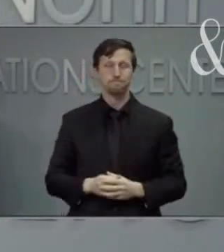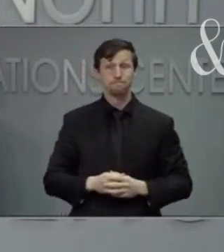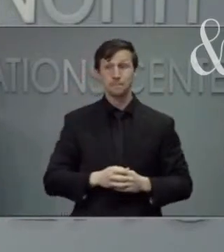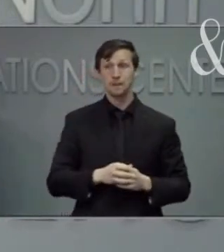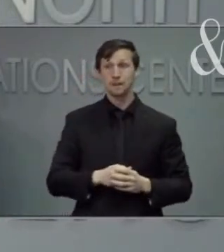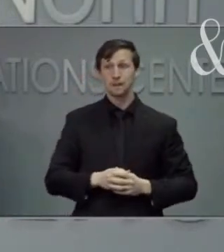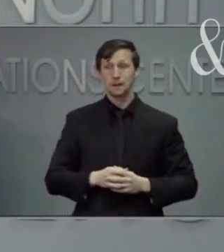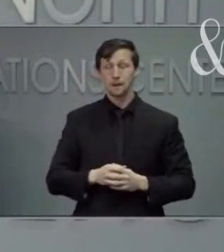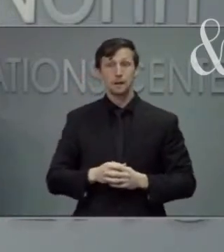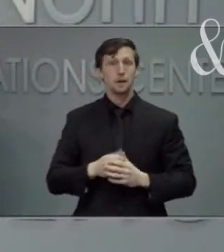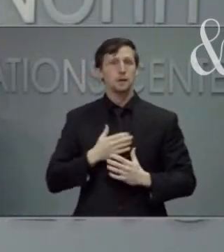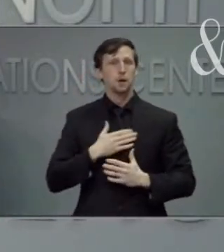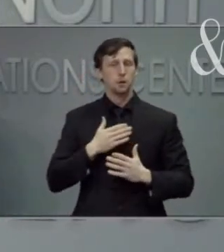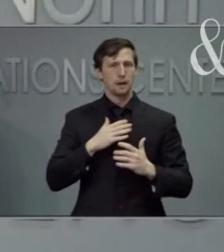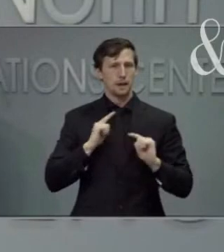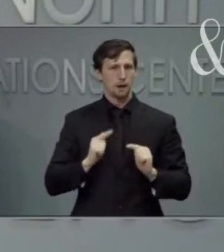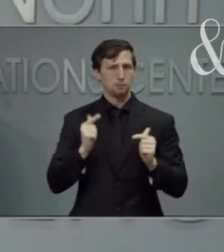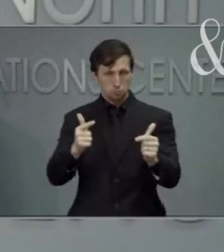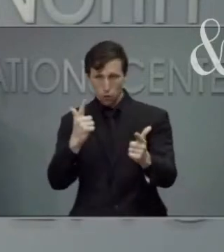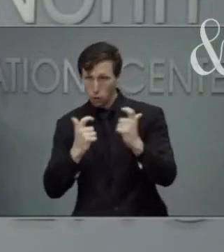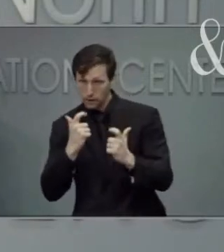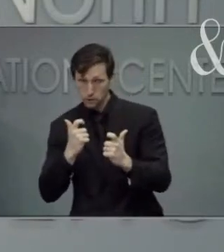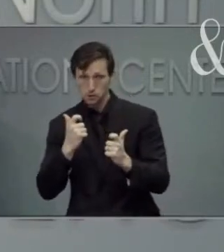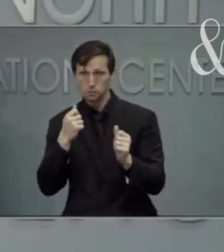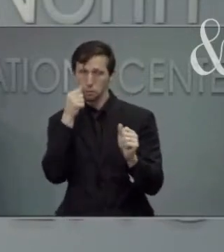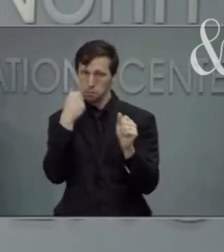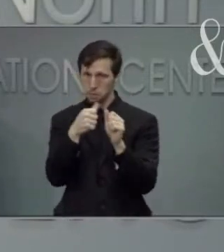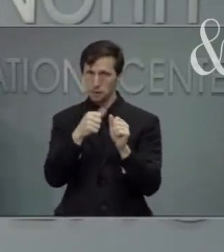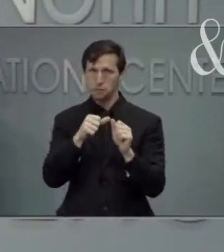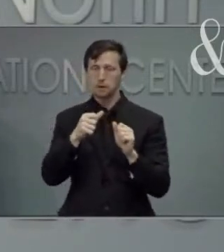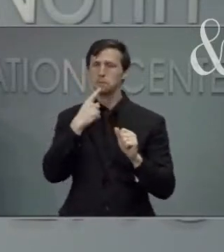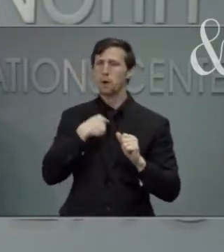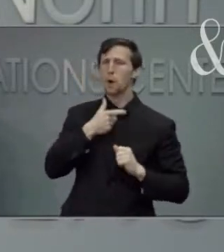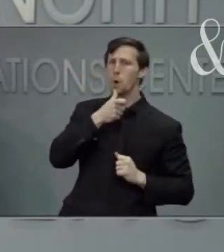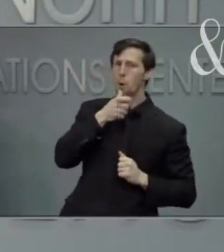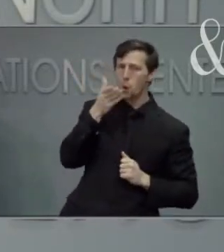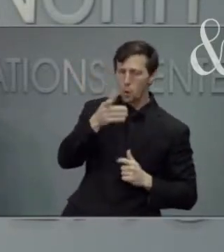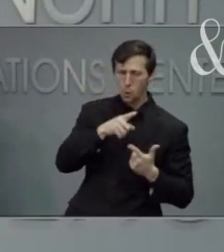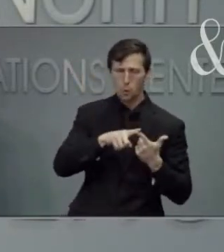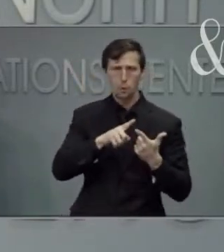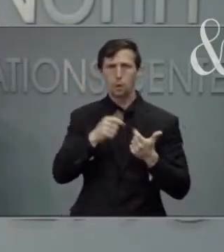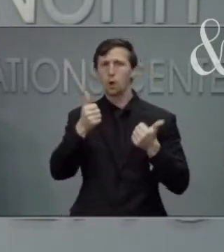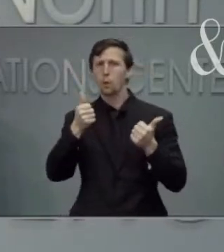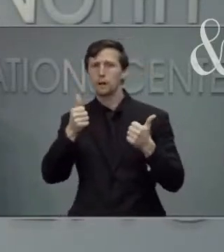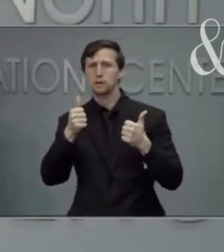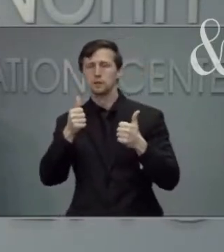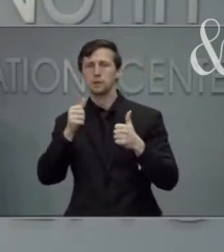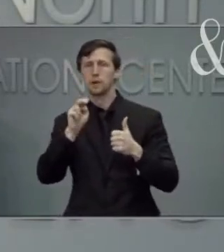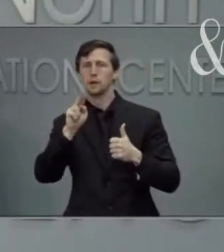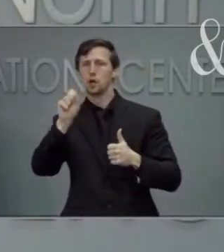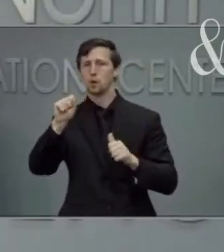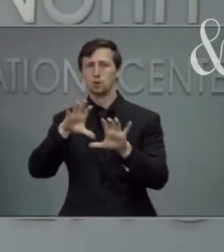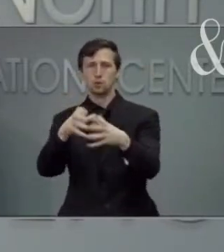if you can identify yourself and your organization, we'll take the first question.